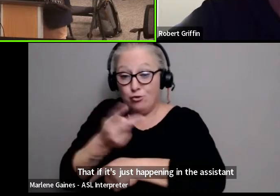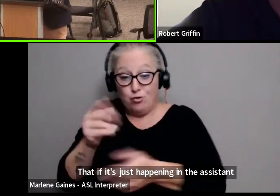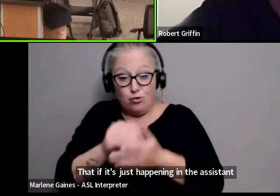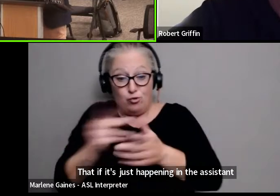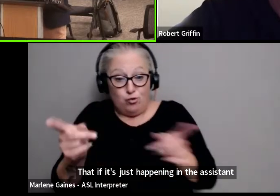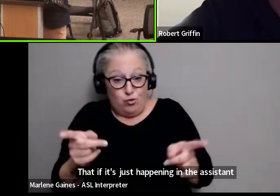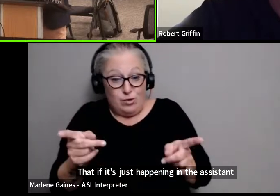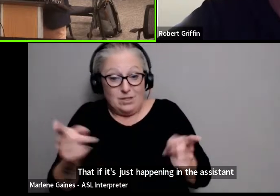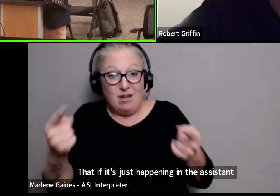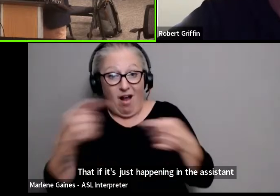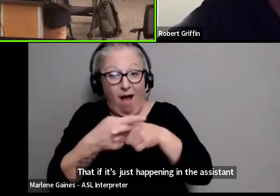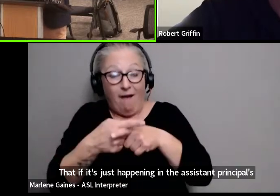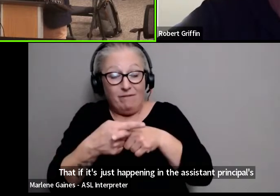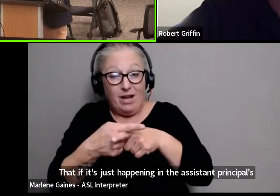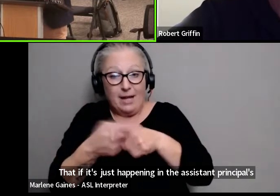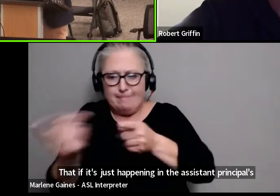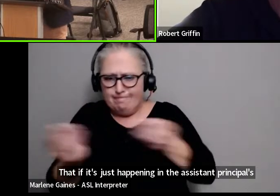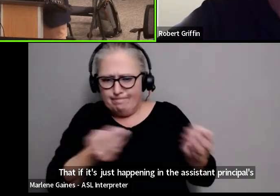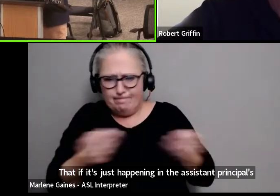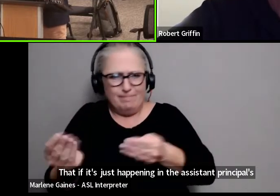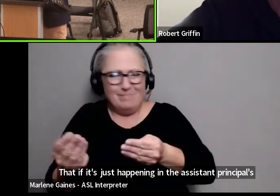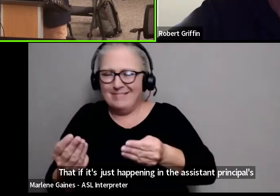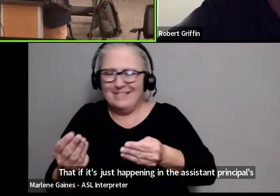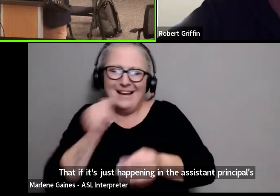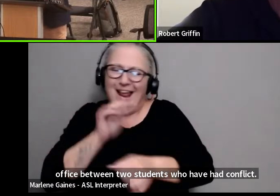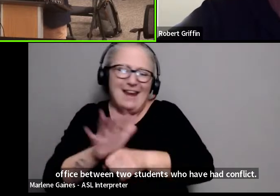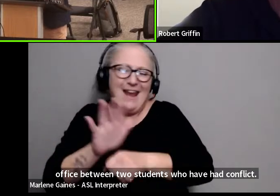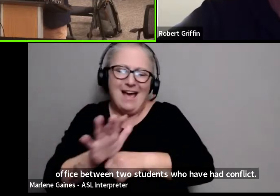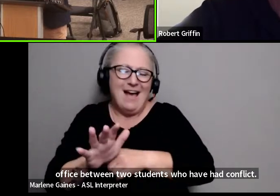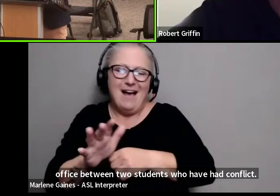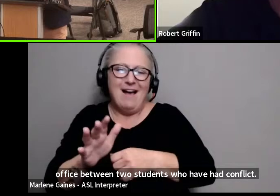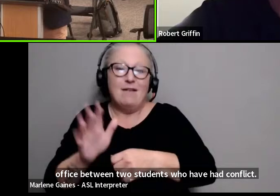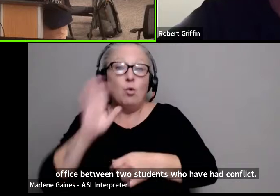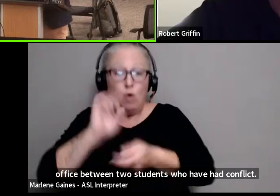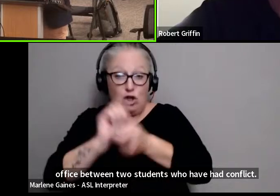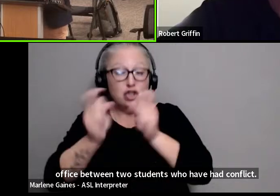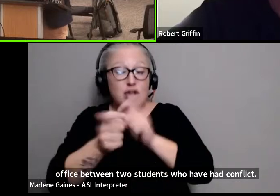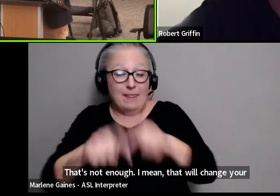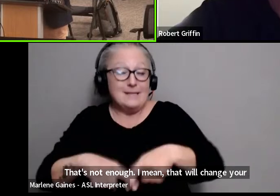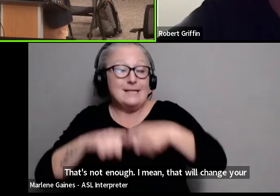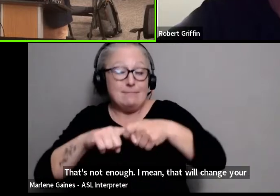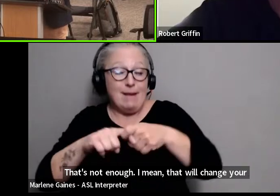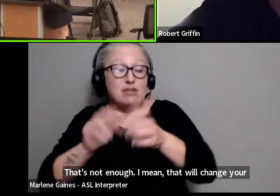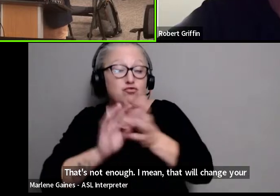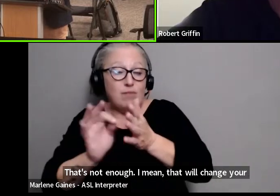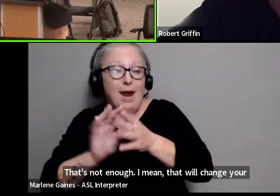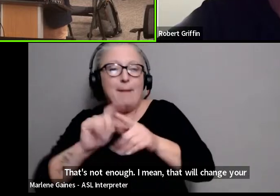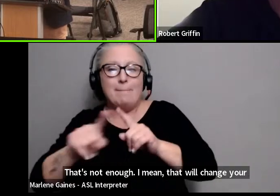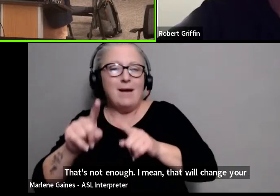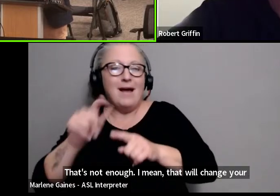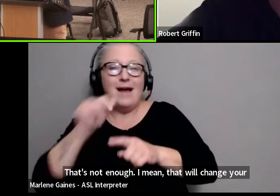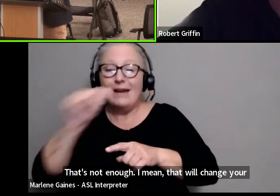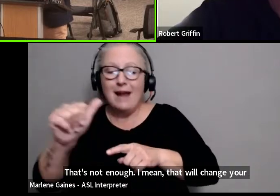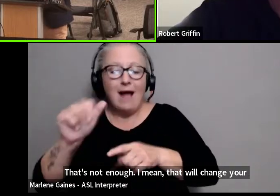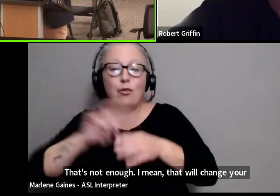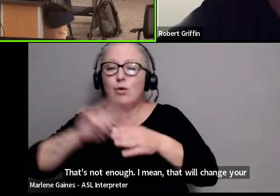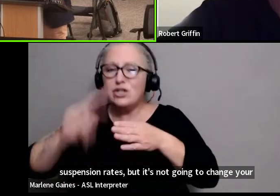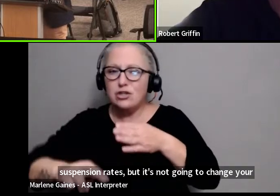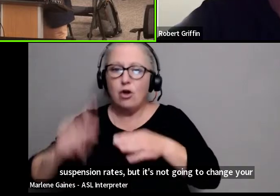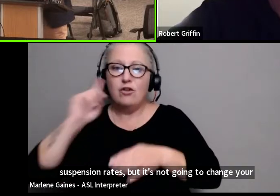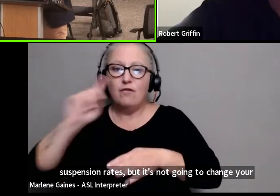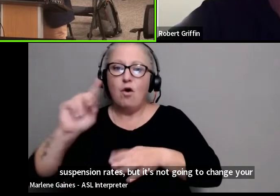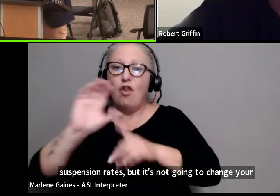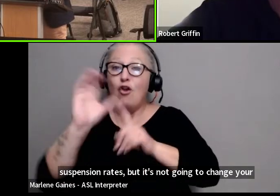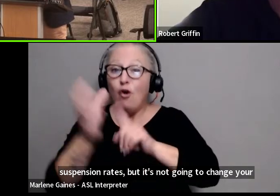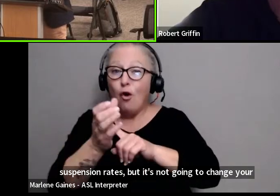who have had conflict, that's not enough. I mean, that will change your suspension rates, but it's not going to change your outcomes of the climate and